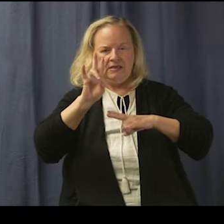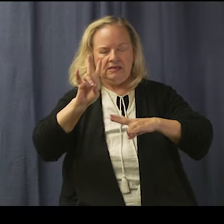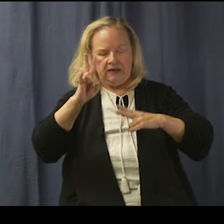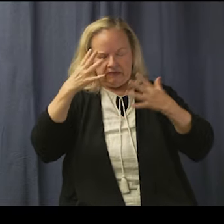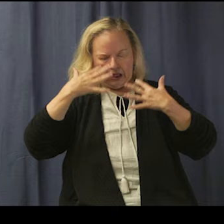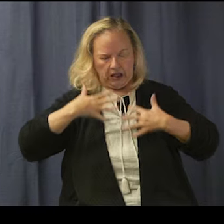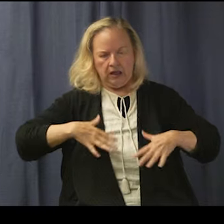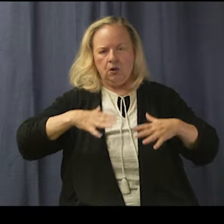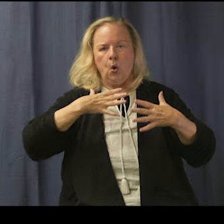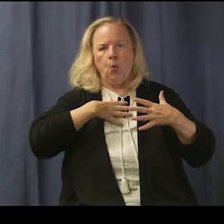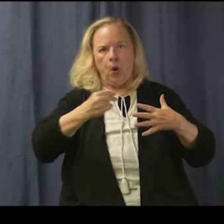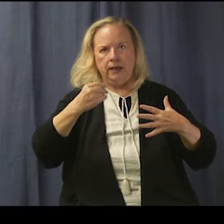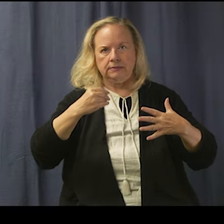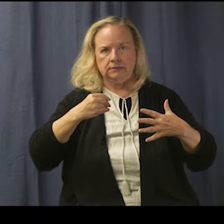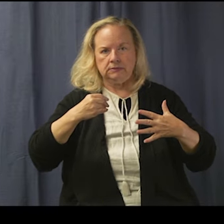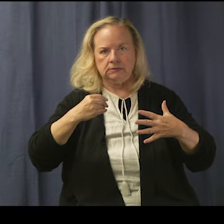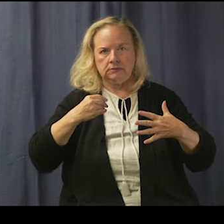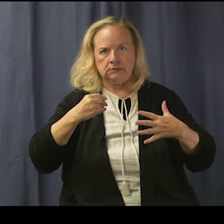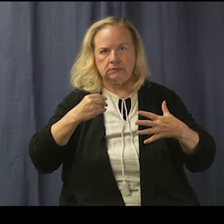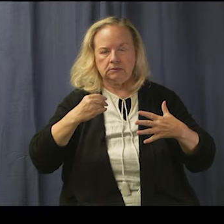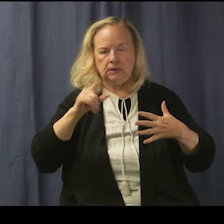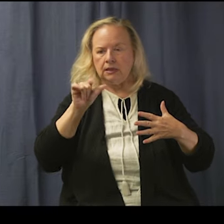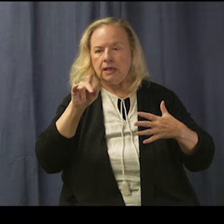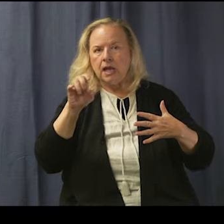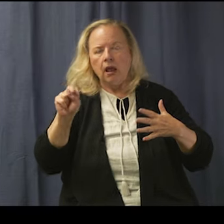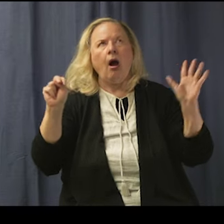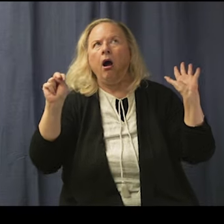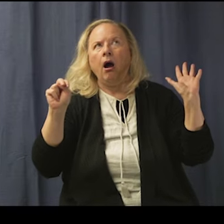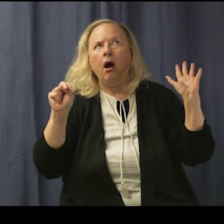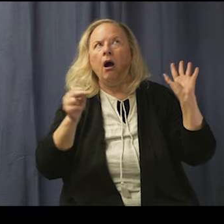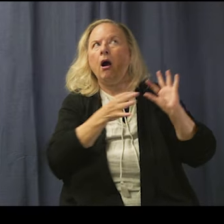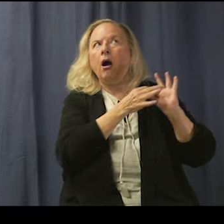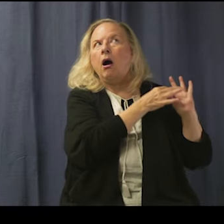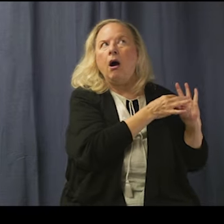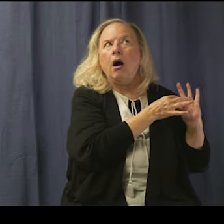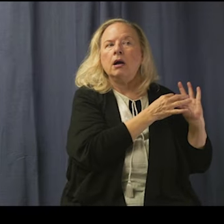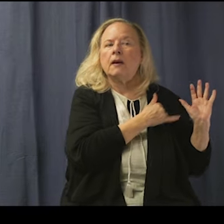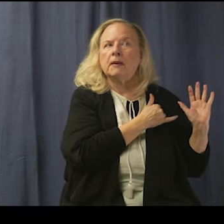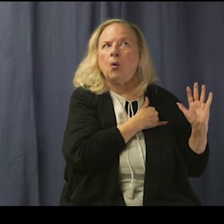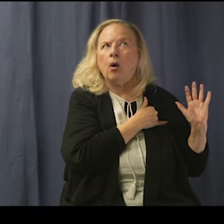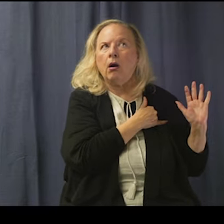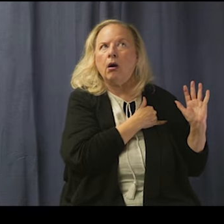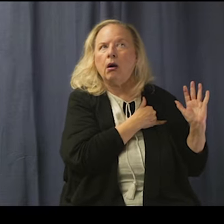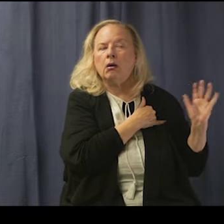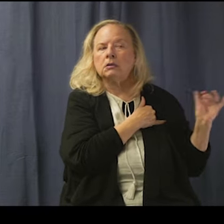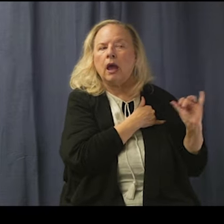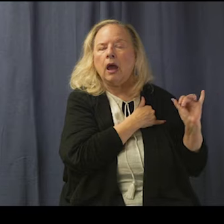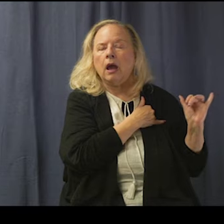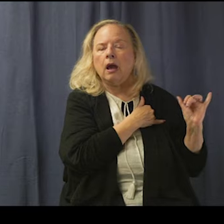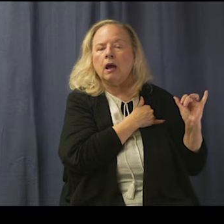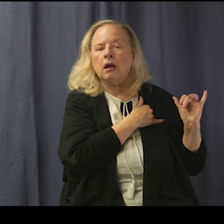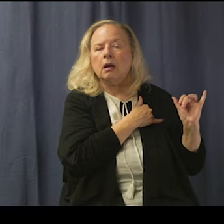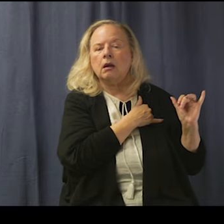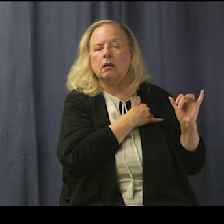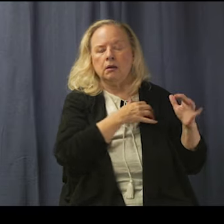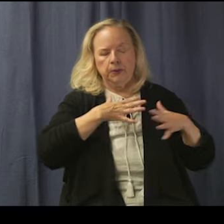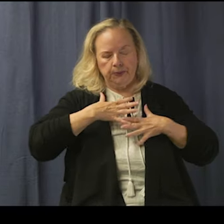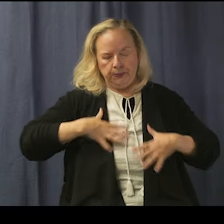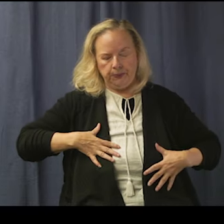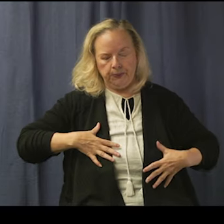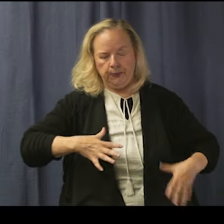They're clothed in pure and what? White linen. Huh, that sounds like a Yom Kippur event. Having their breasts girded